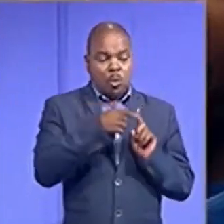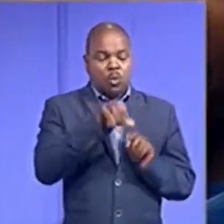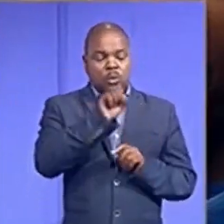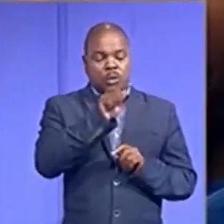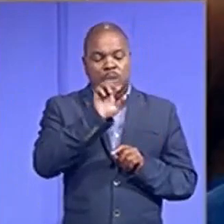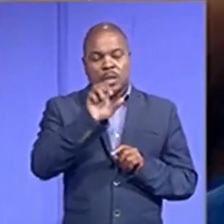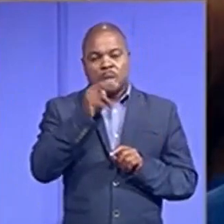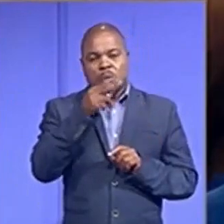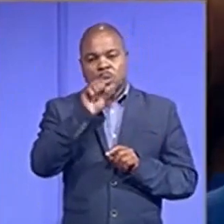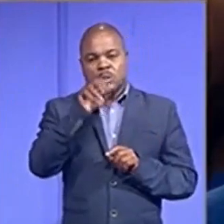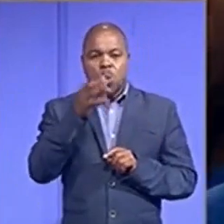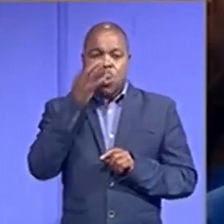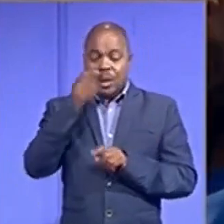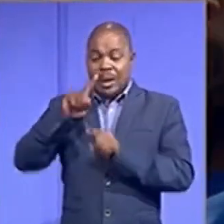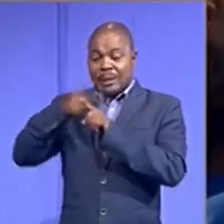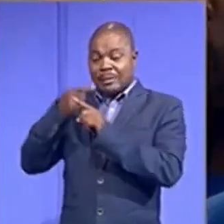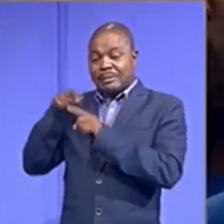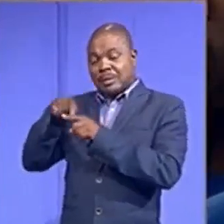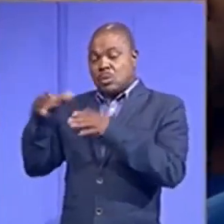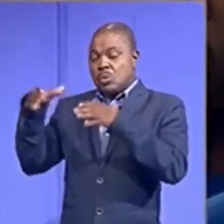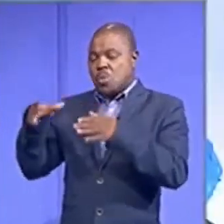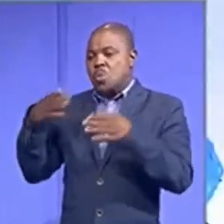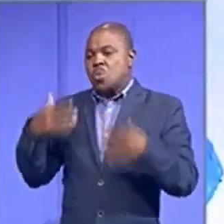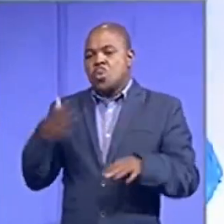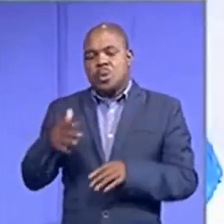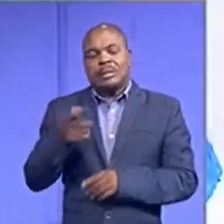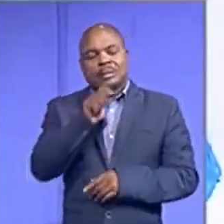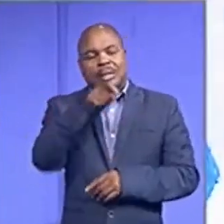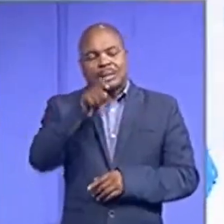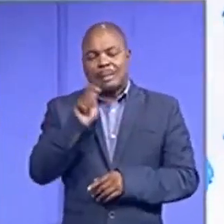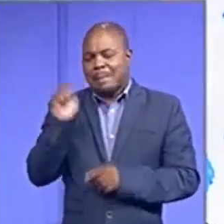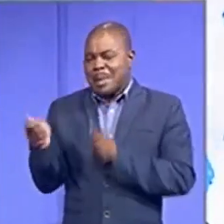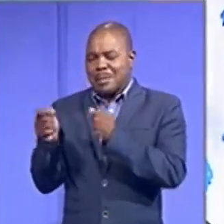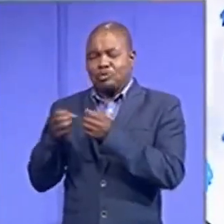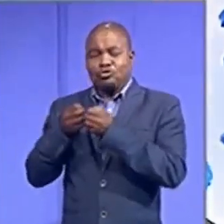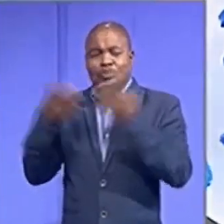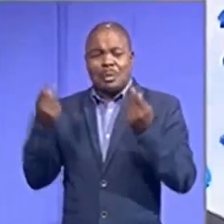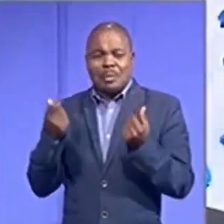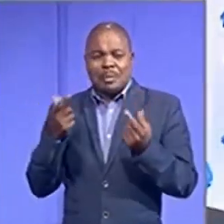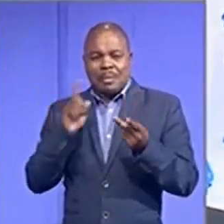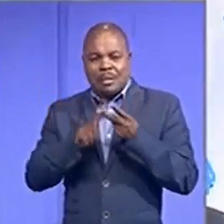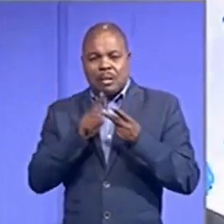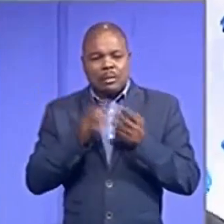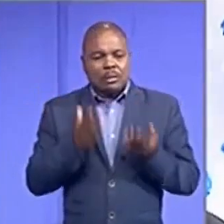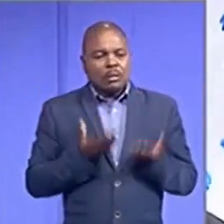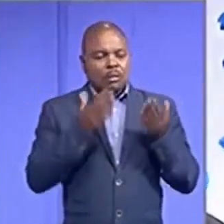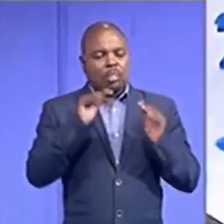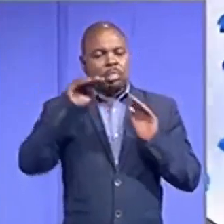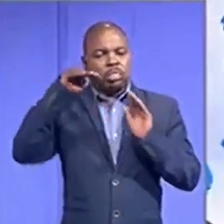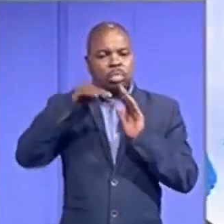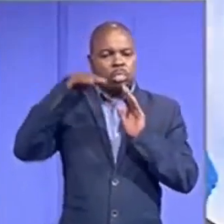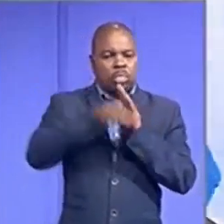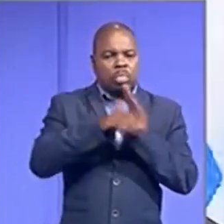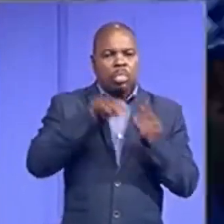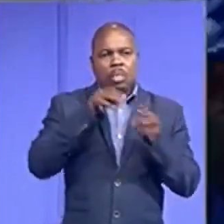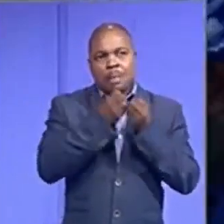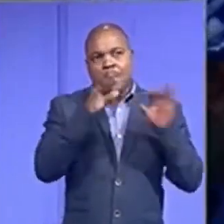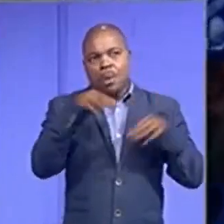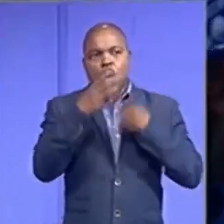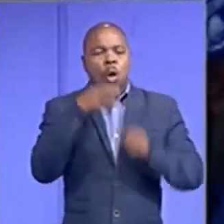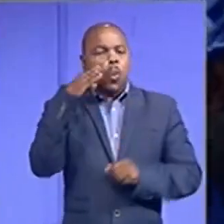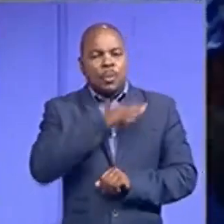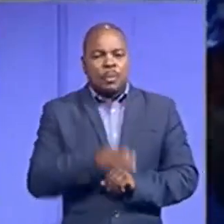kabinete e jela baduela lekgetho madi a le mantsi fela thebolelo ya ditirelo e tsweletse go wela tlase le botlhoka tiro bo kwa godimo.